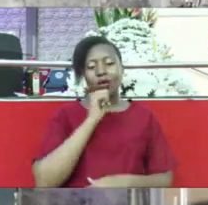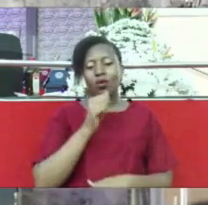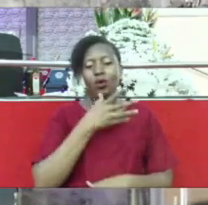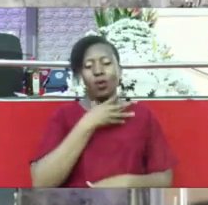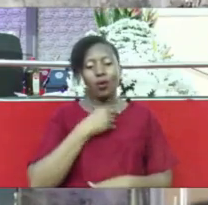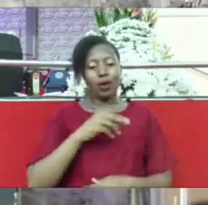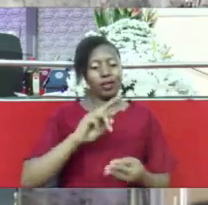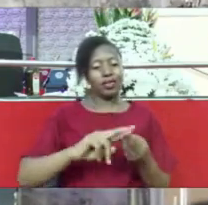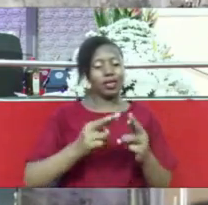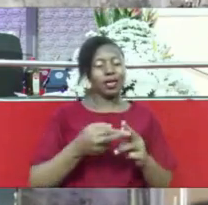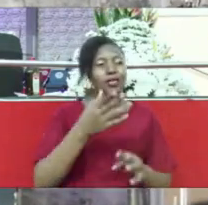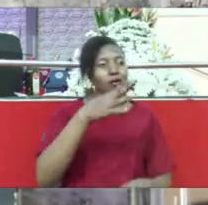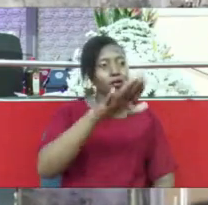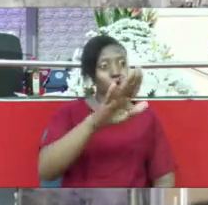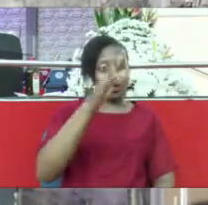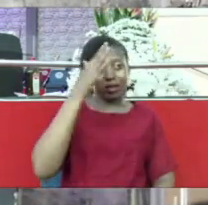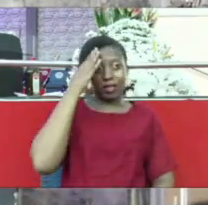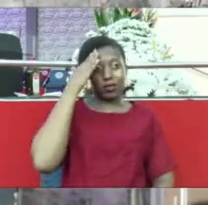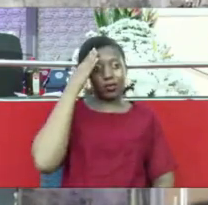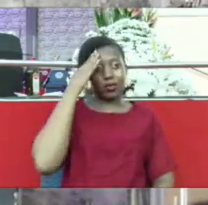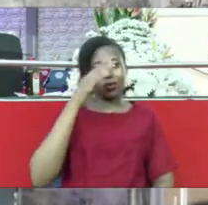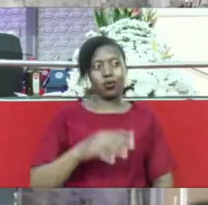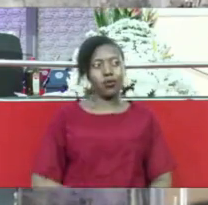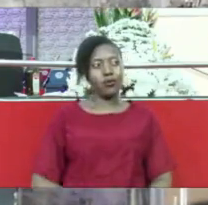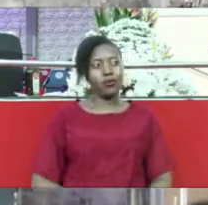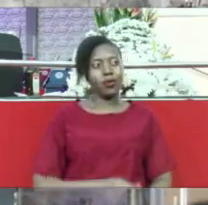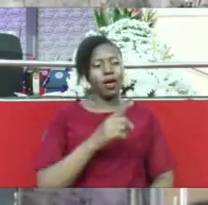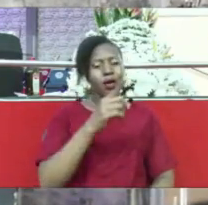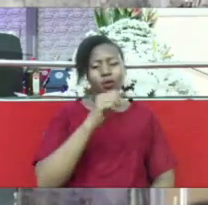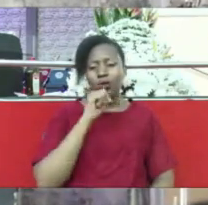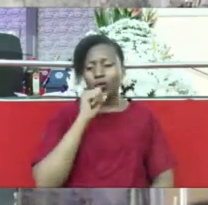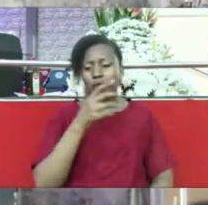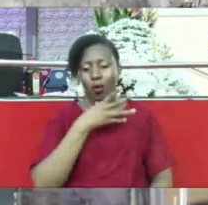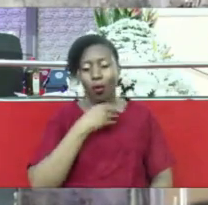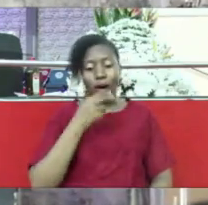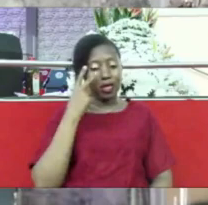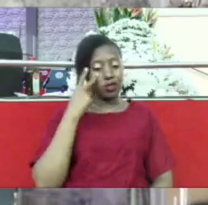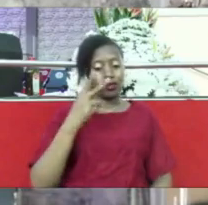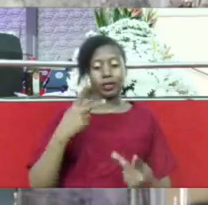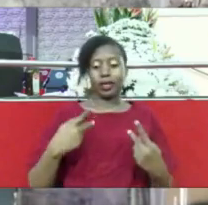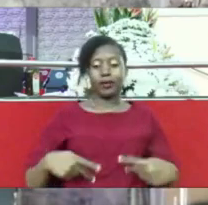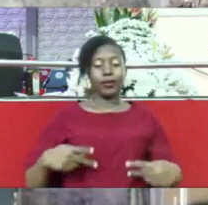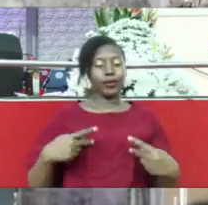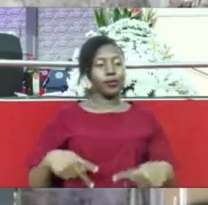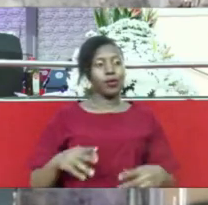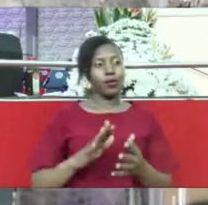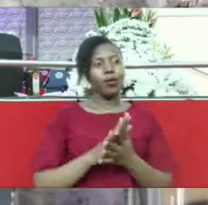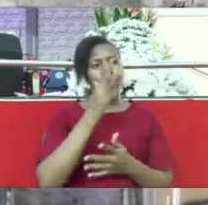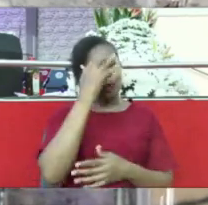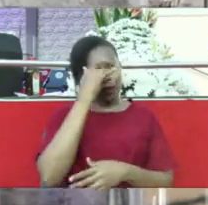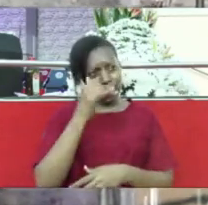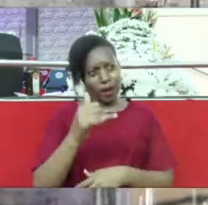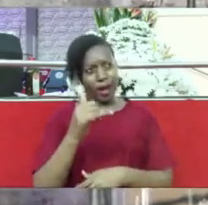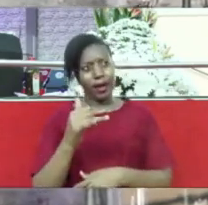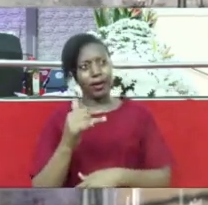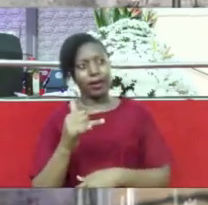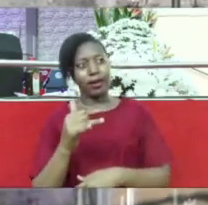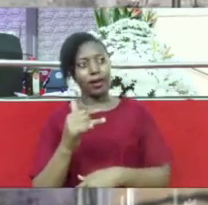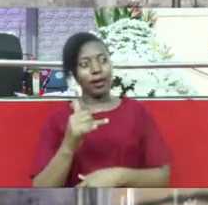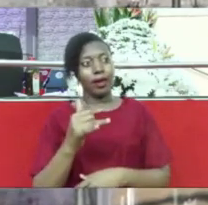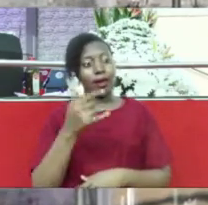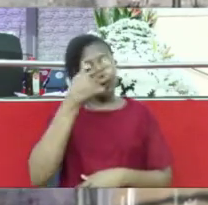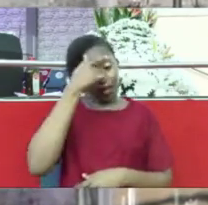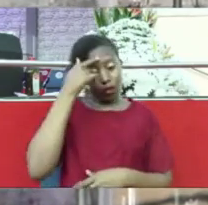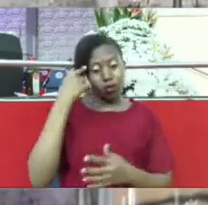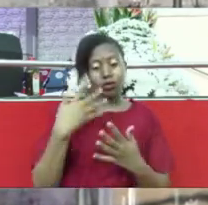know. Hata hautaki watu wa kwenu wajue. You do not want to see people. Hautaki kuona watu. Because of what you are going through.